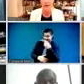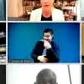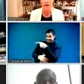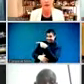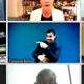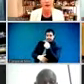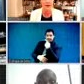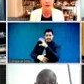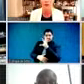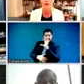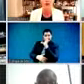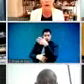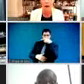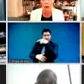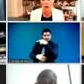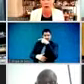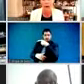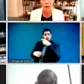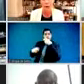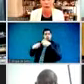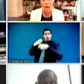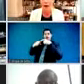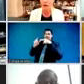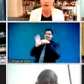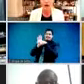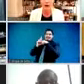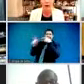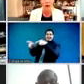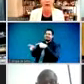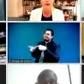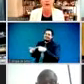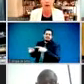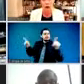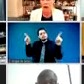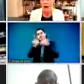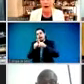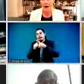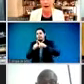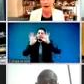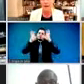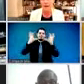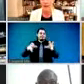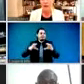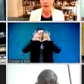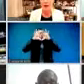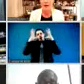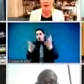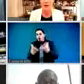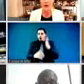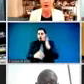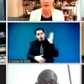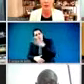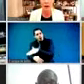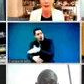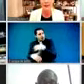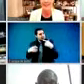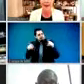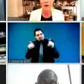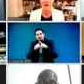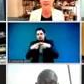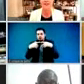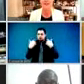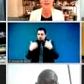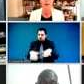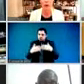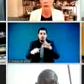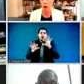different perspectives from so many women around the world, from so many cultures, from so many perspectives, but still, this